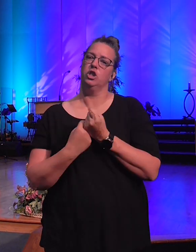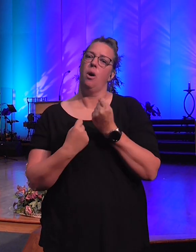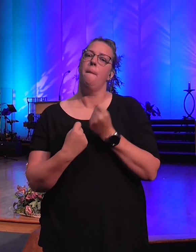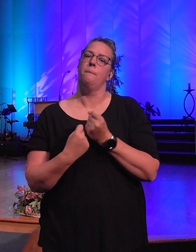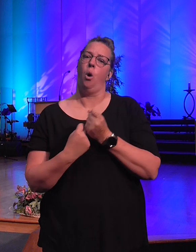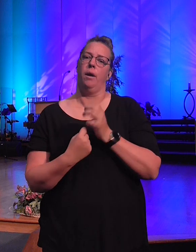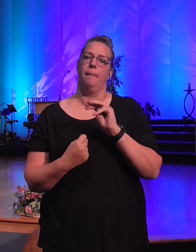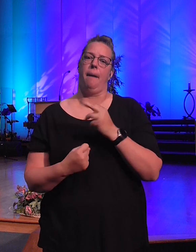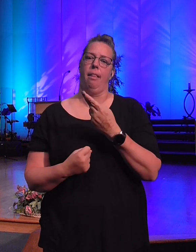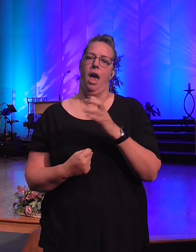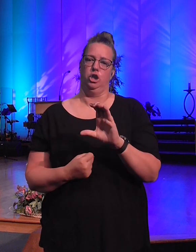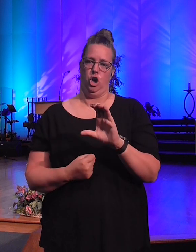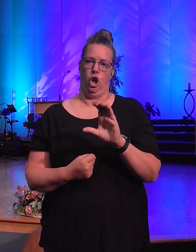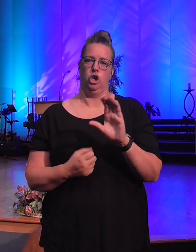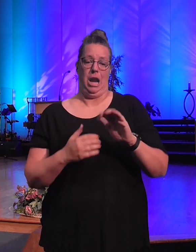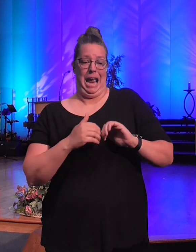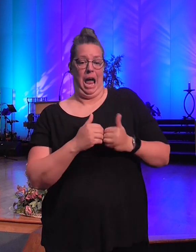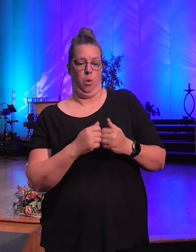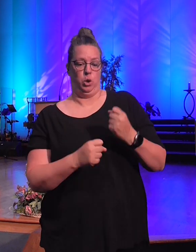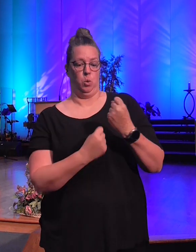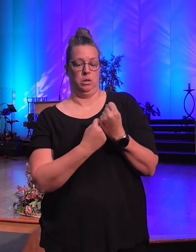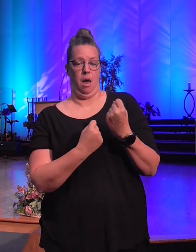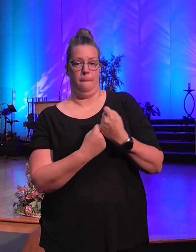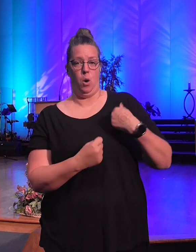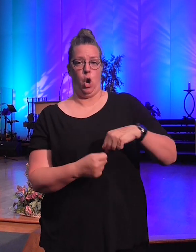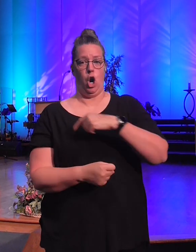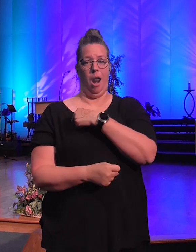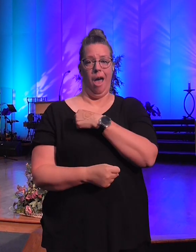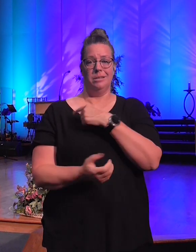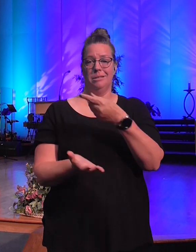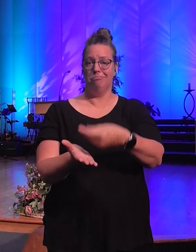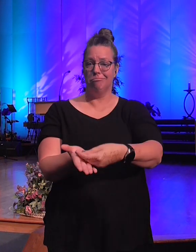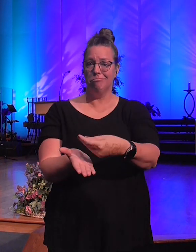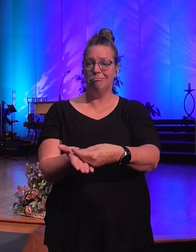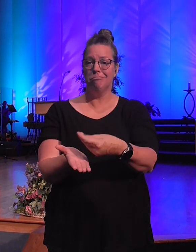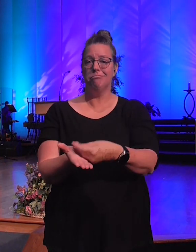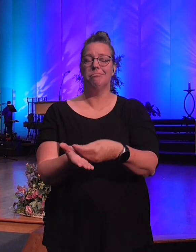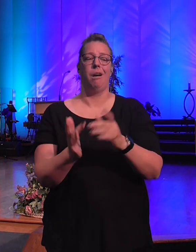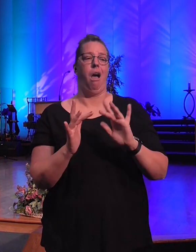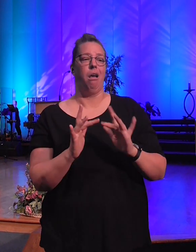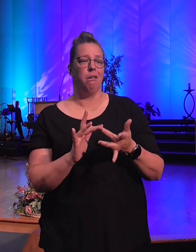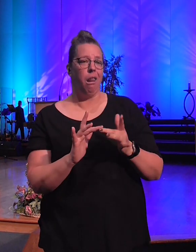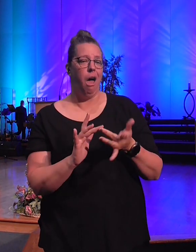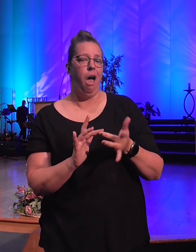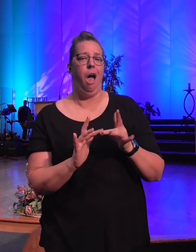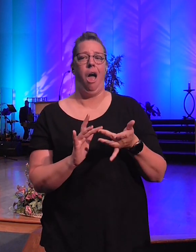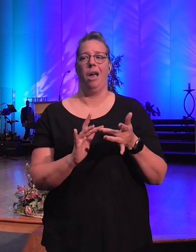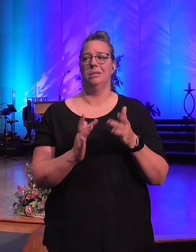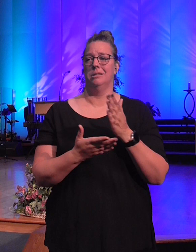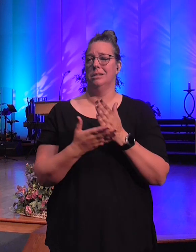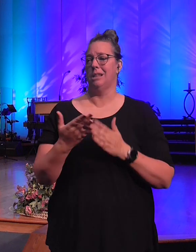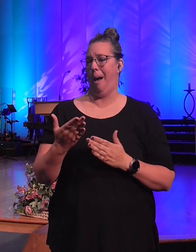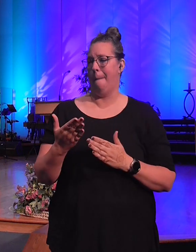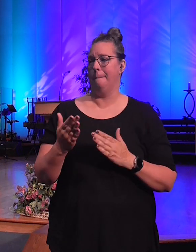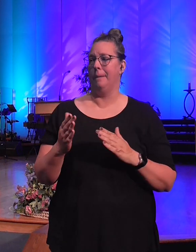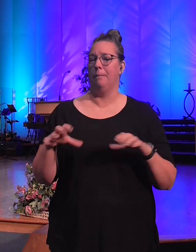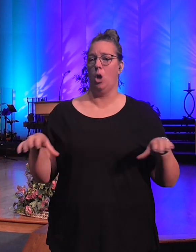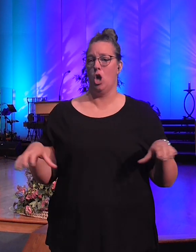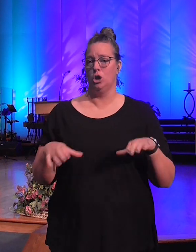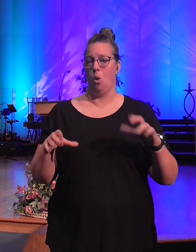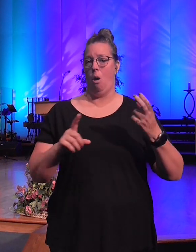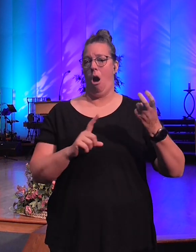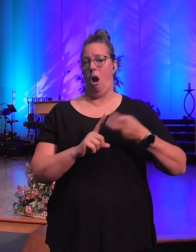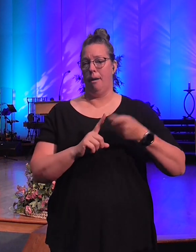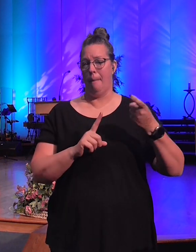Church. How you support us in your tithes, whether you do it online. Some folks do their